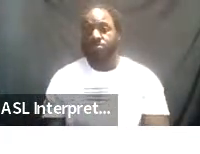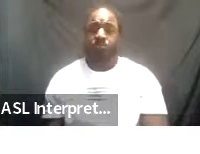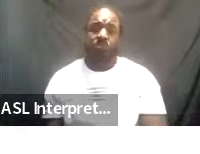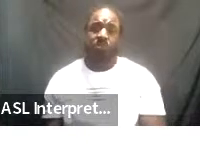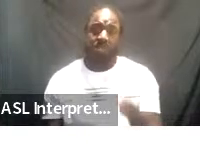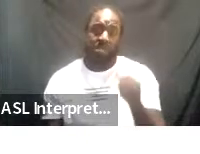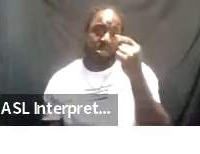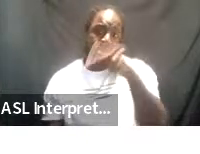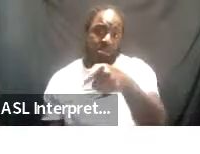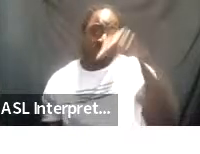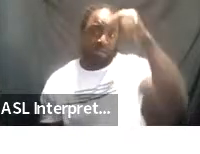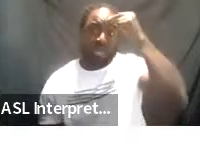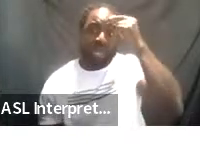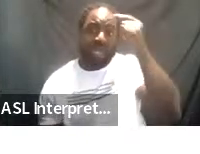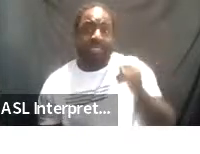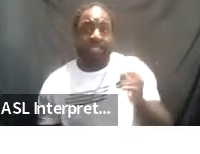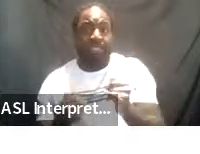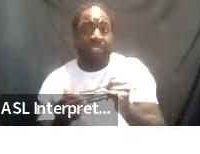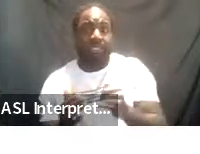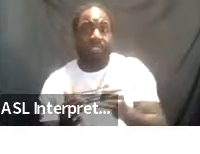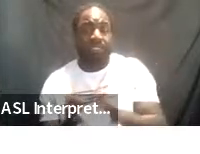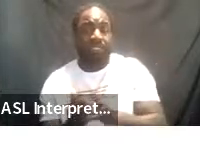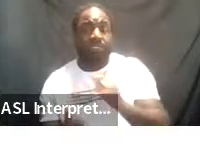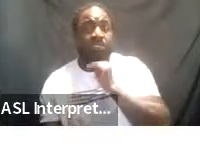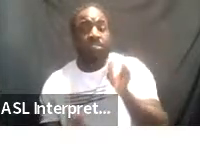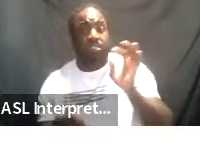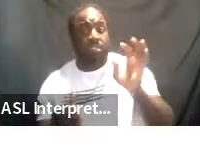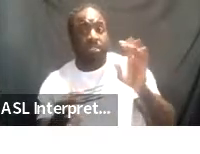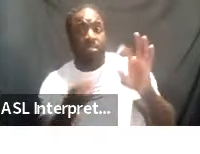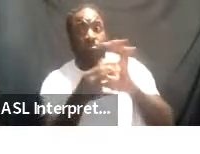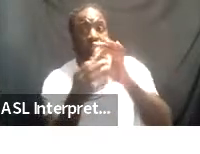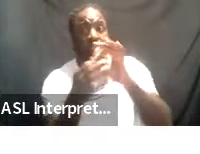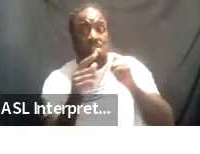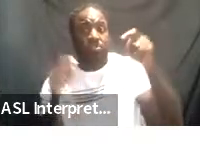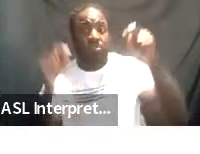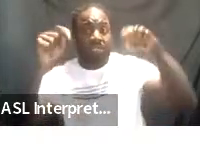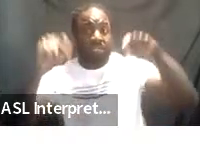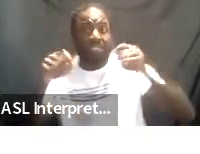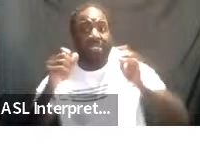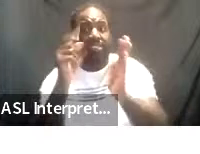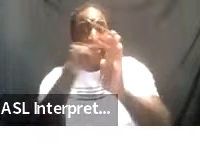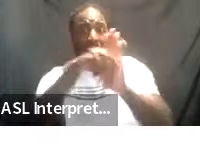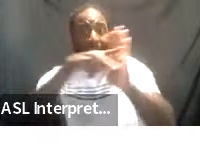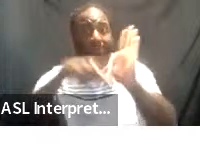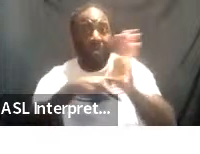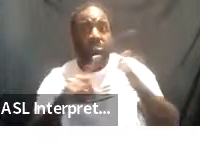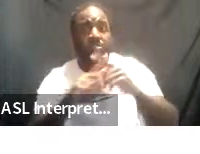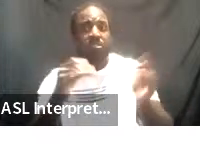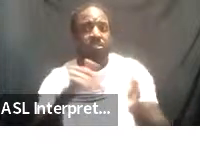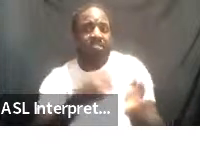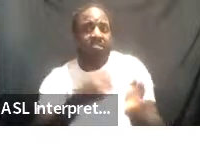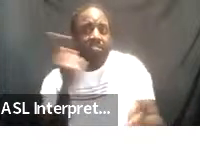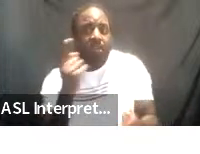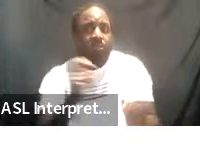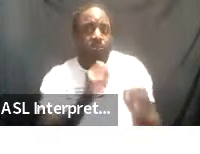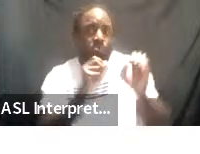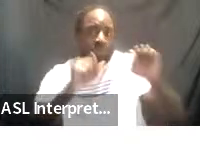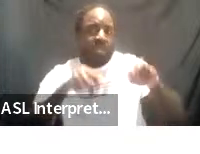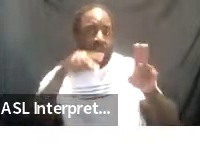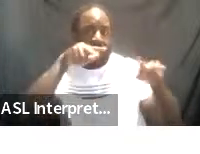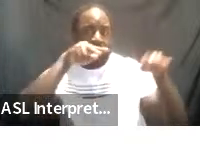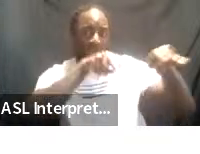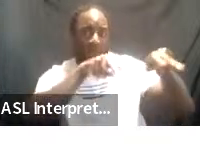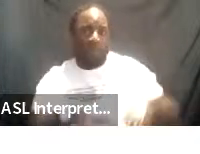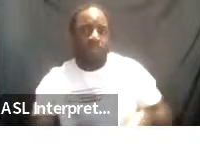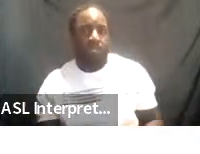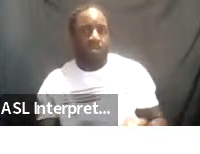I think it's not in the purview of this particular amendment, but it's definitely something that we can look at as